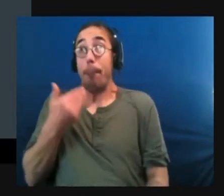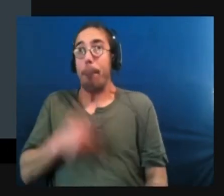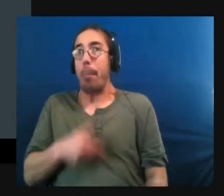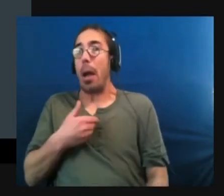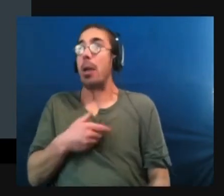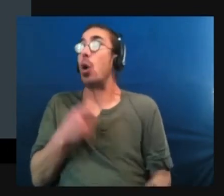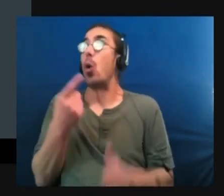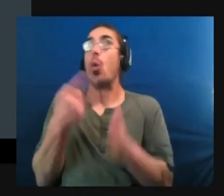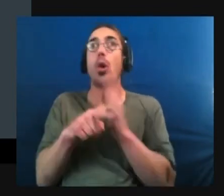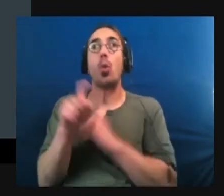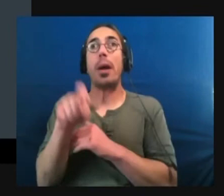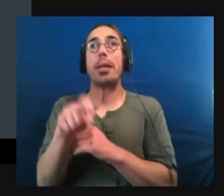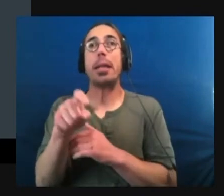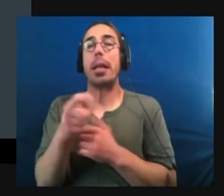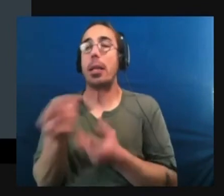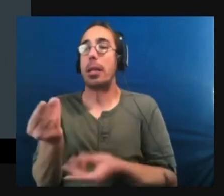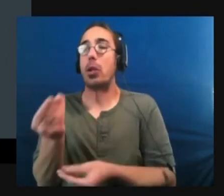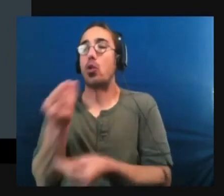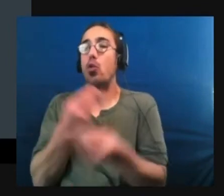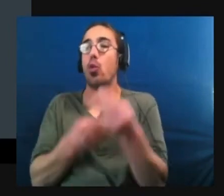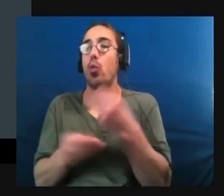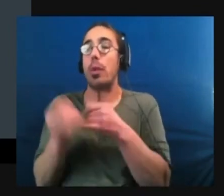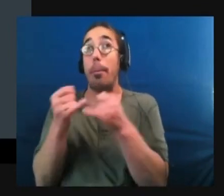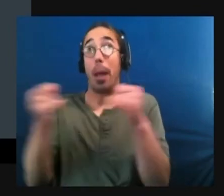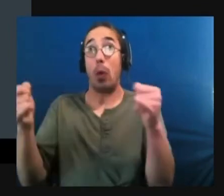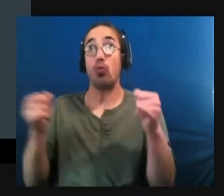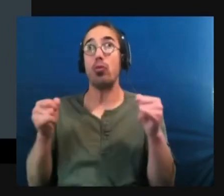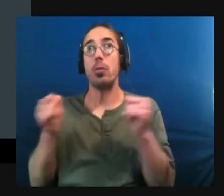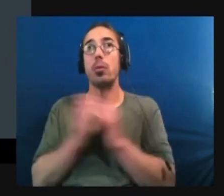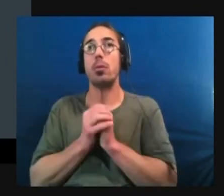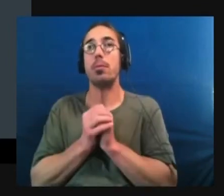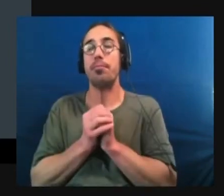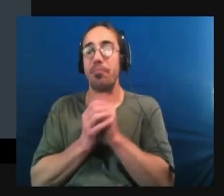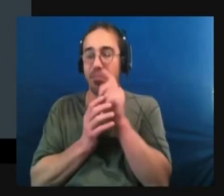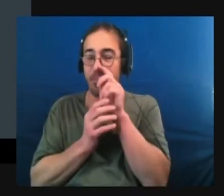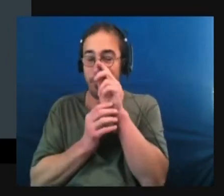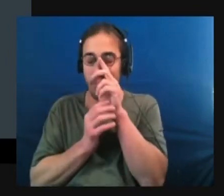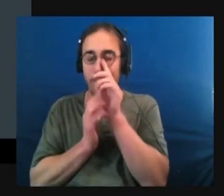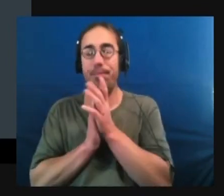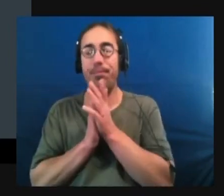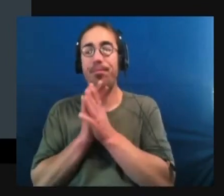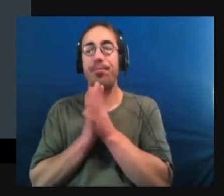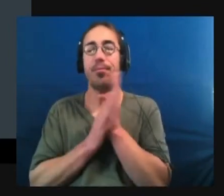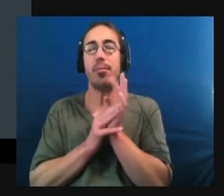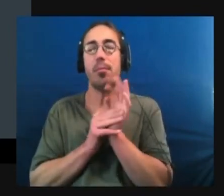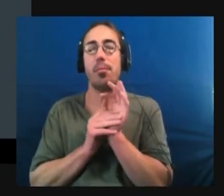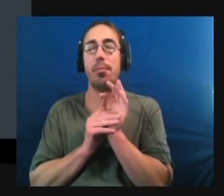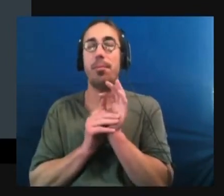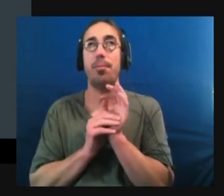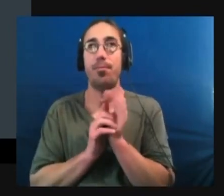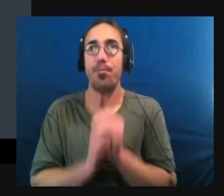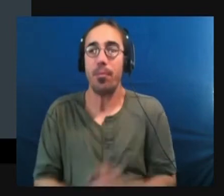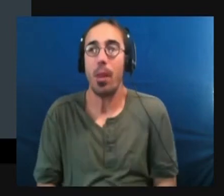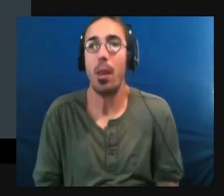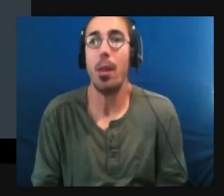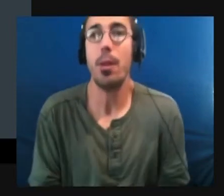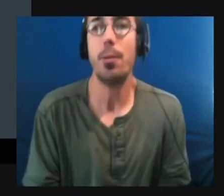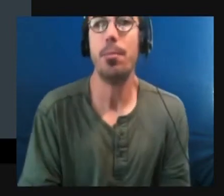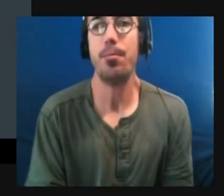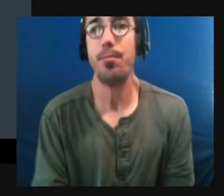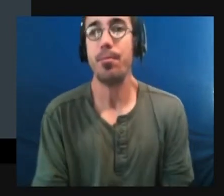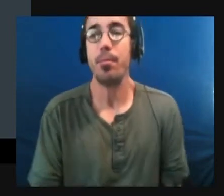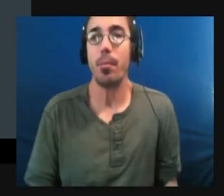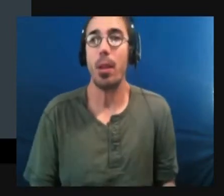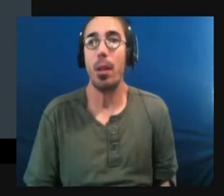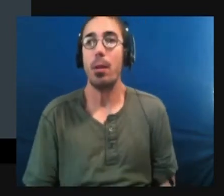need? And negotiating those boundaries and coming to